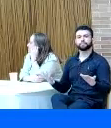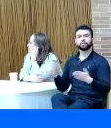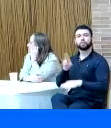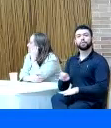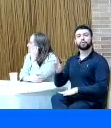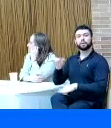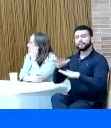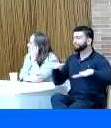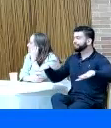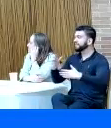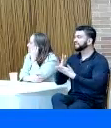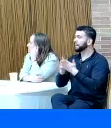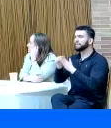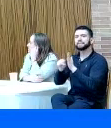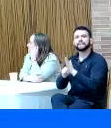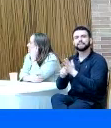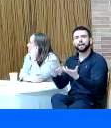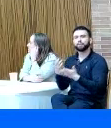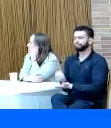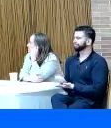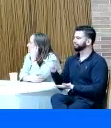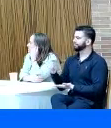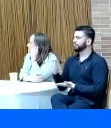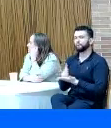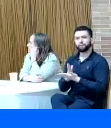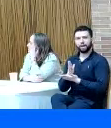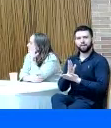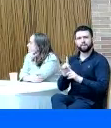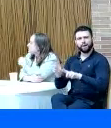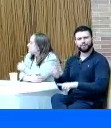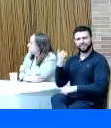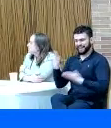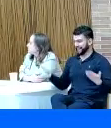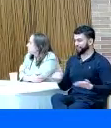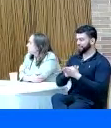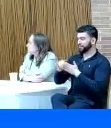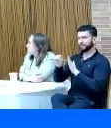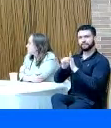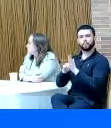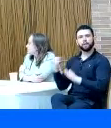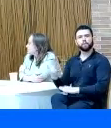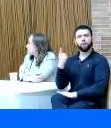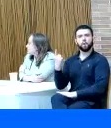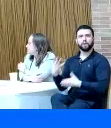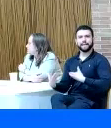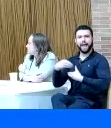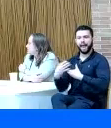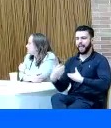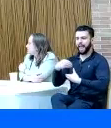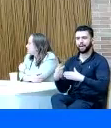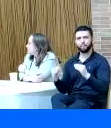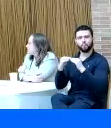of diminishing or eliminating rights New York state has always been in the business of adding them and enhancing protections so I'm very proud to be a part of